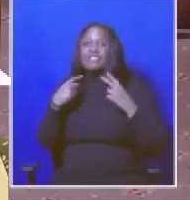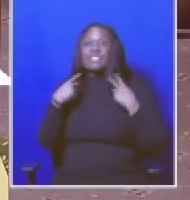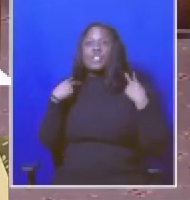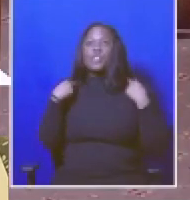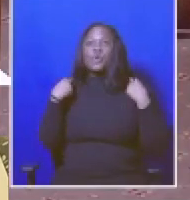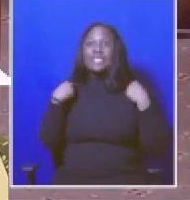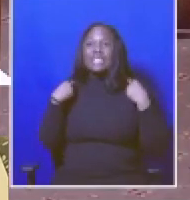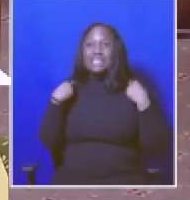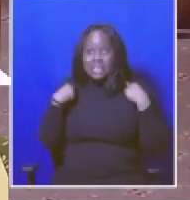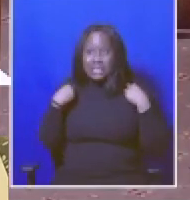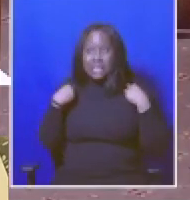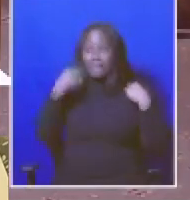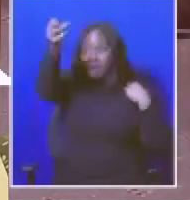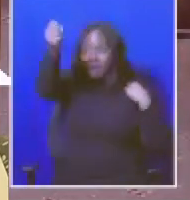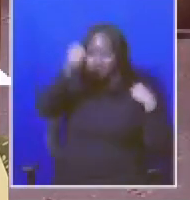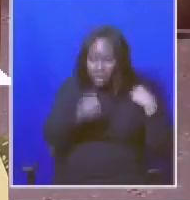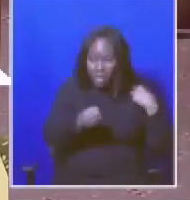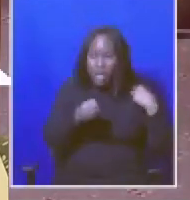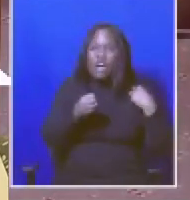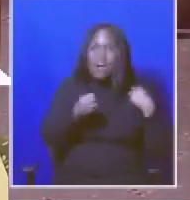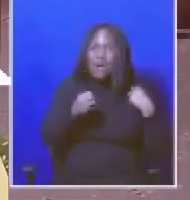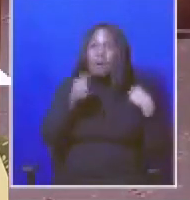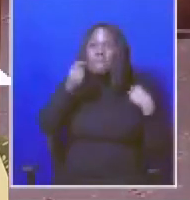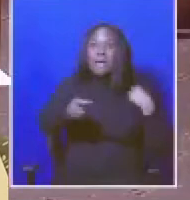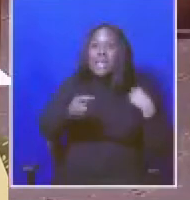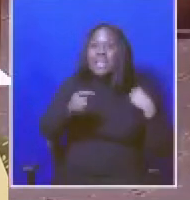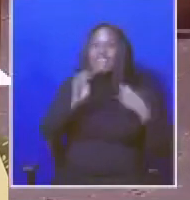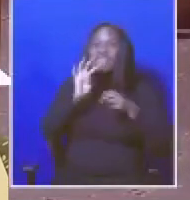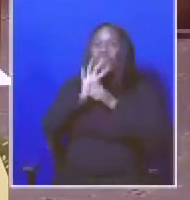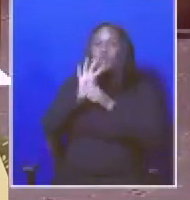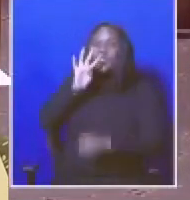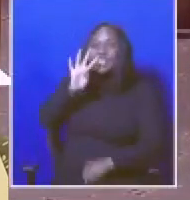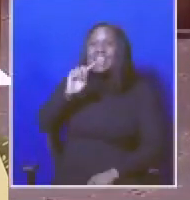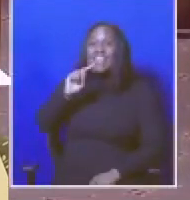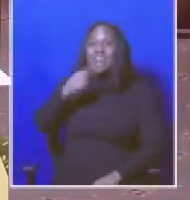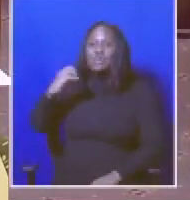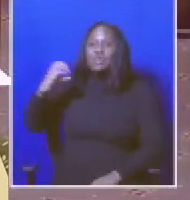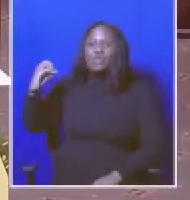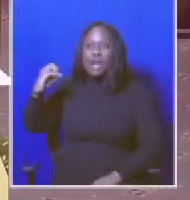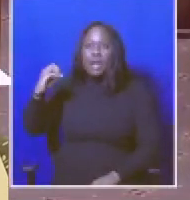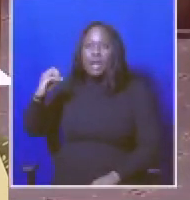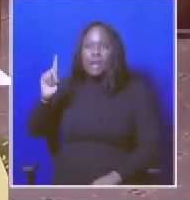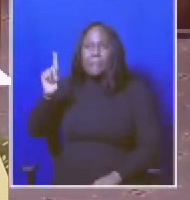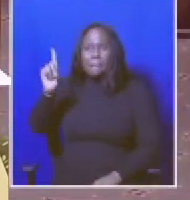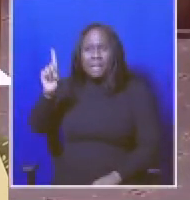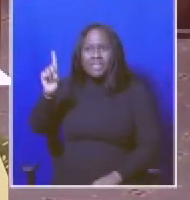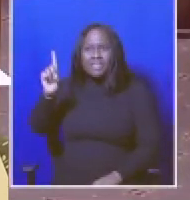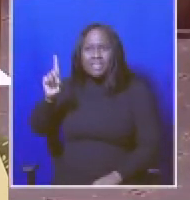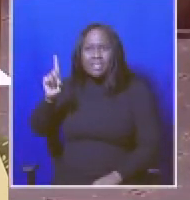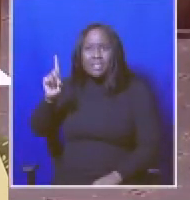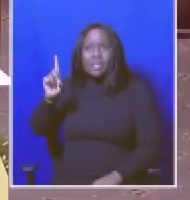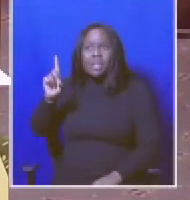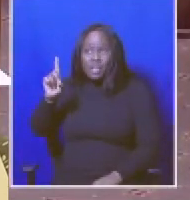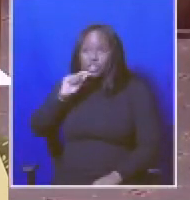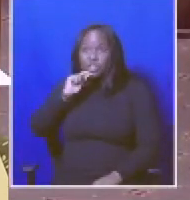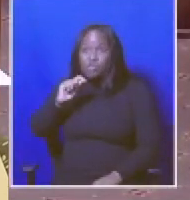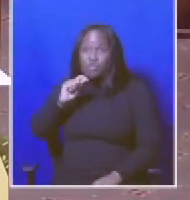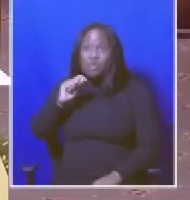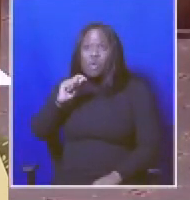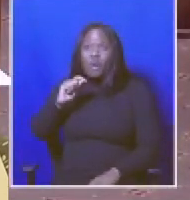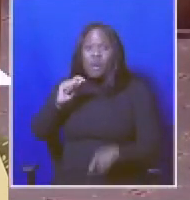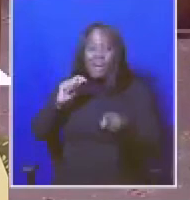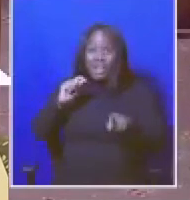rand for its services from a private sector, but the security guard is earning 4,000 rand, 500